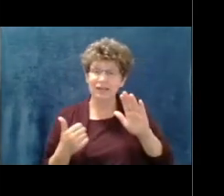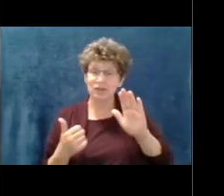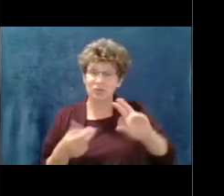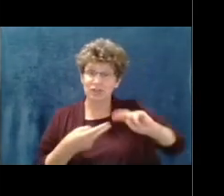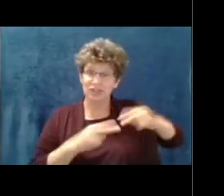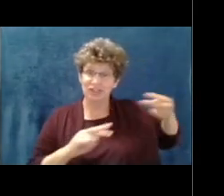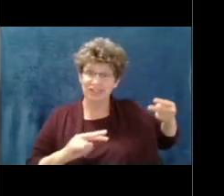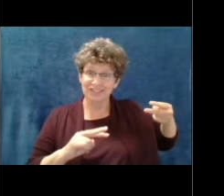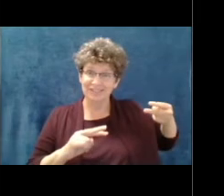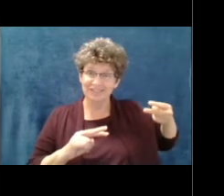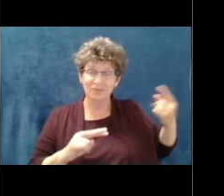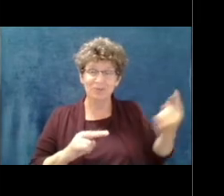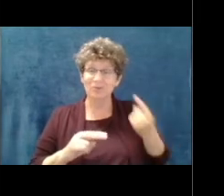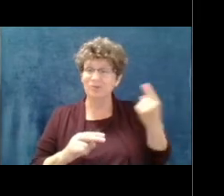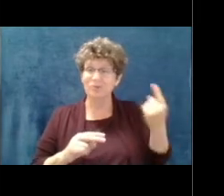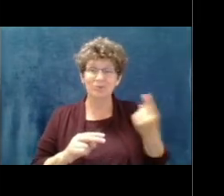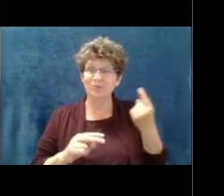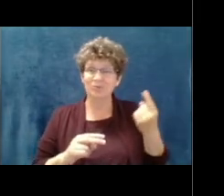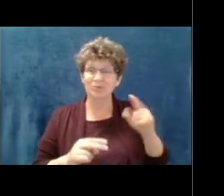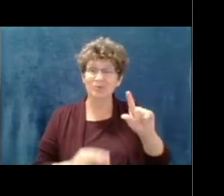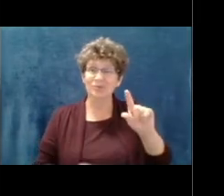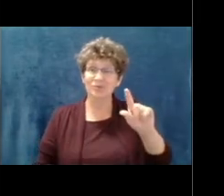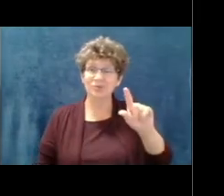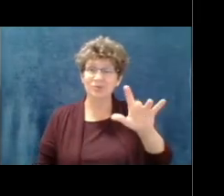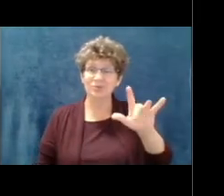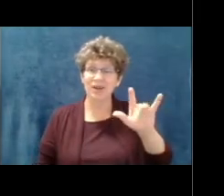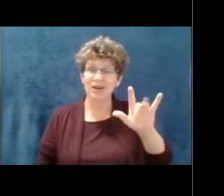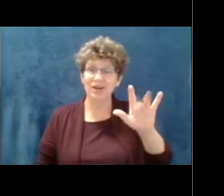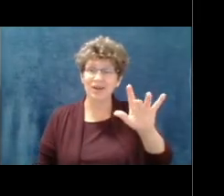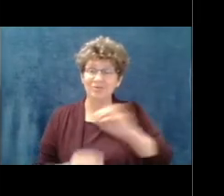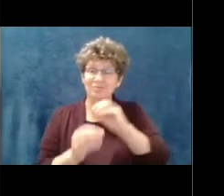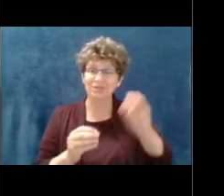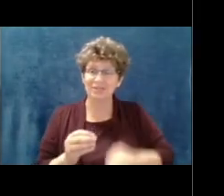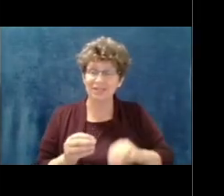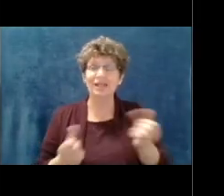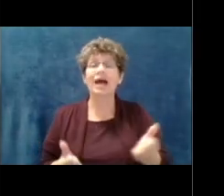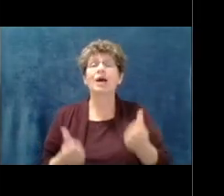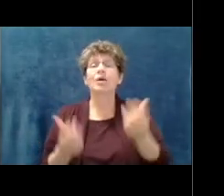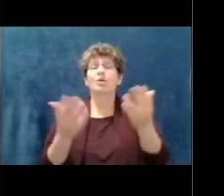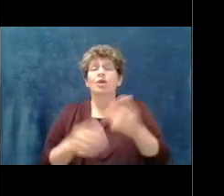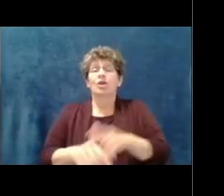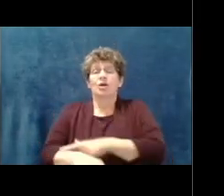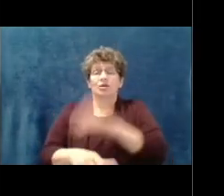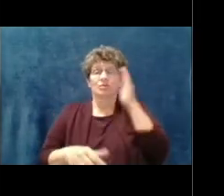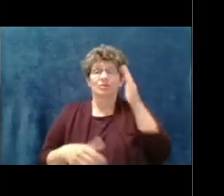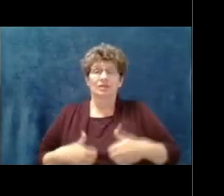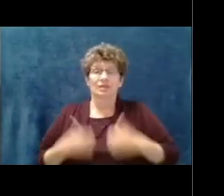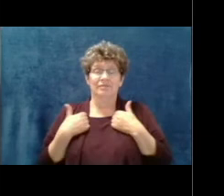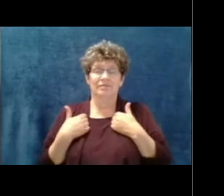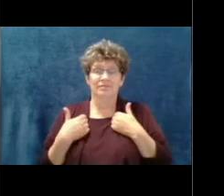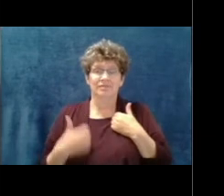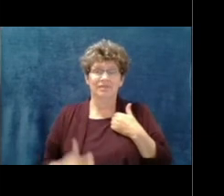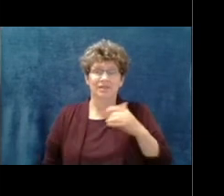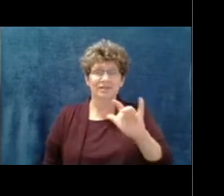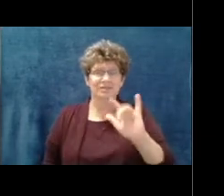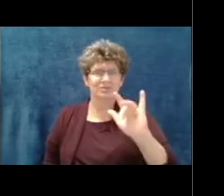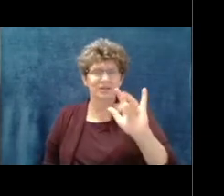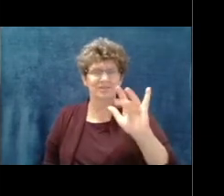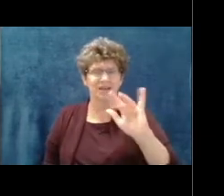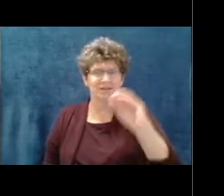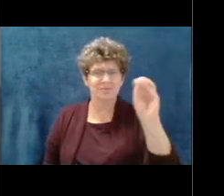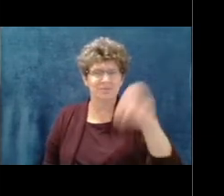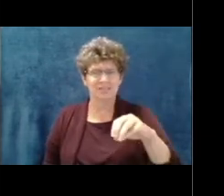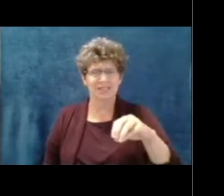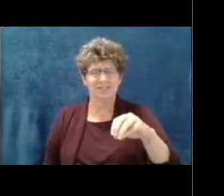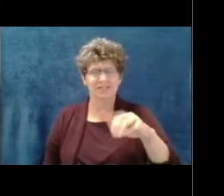Just 25%. Think about that, what that means. That means that 75%